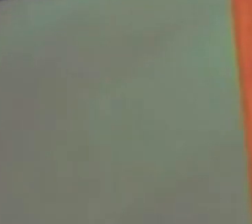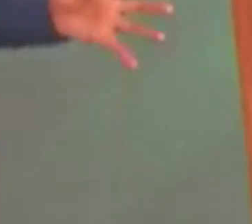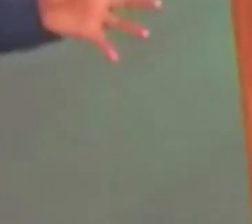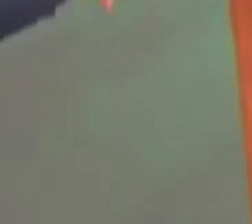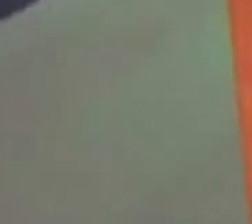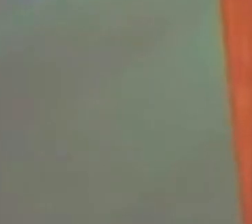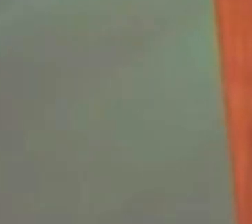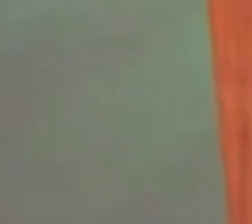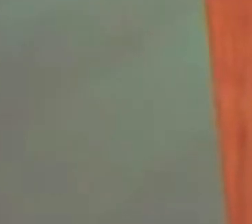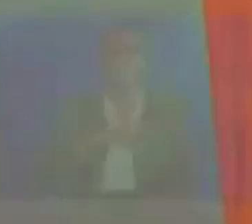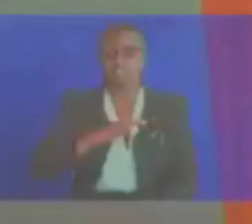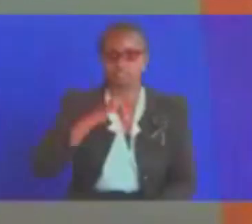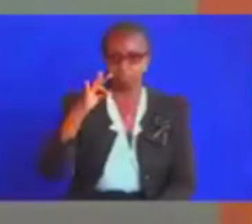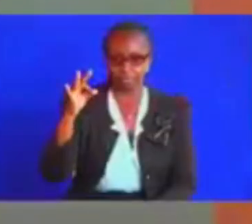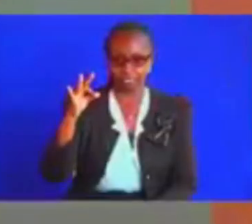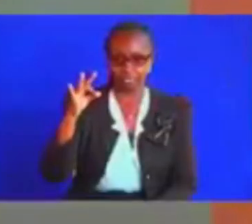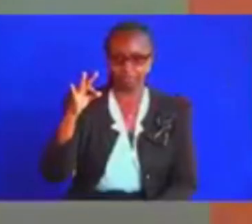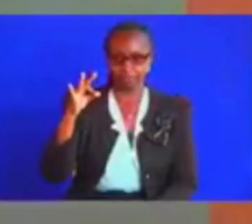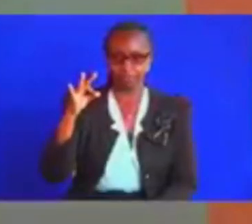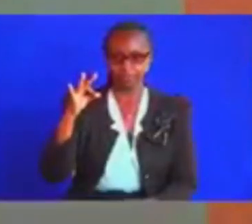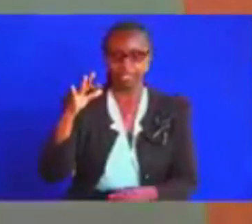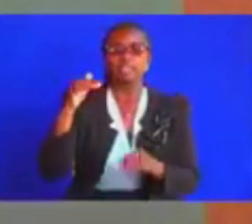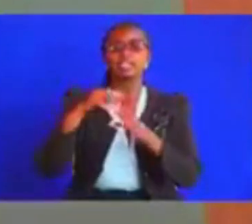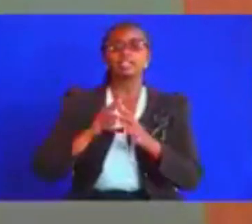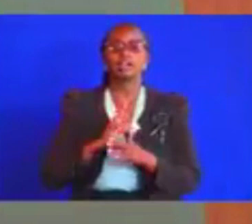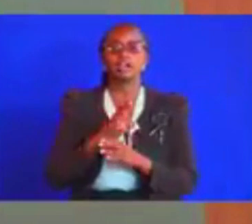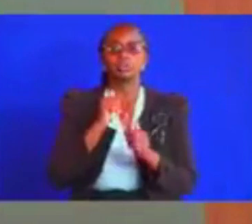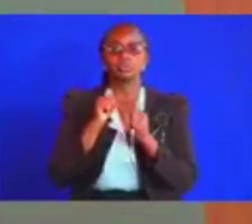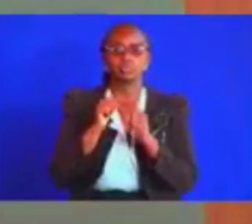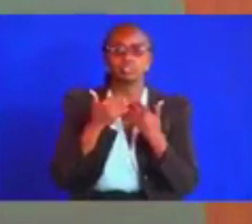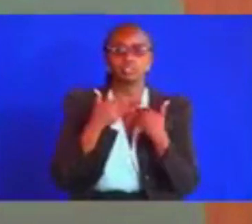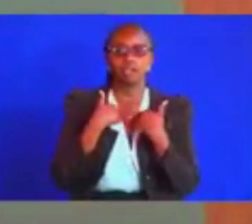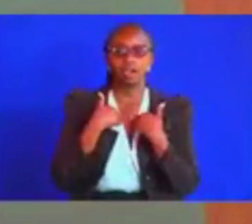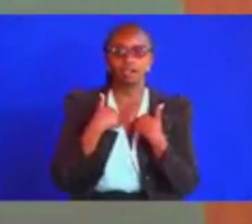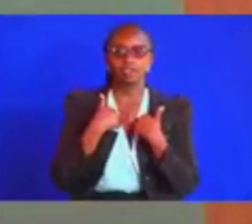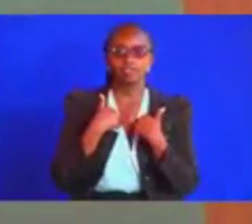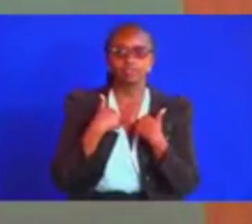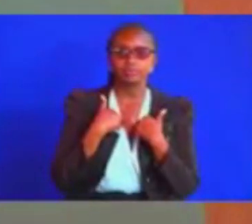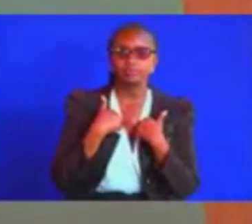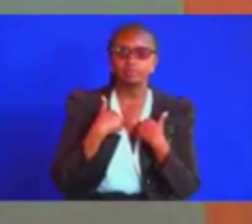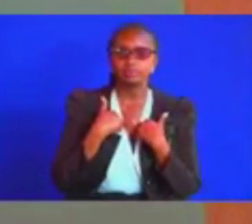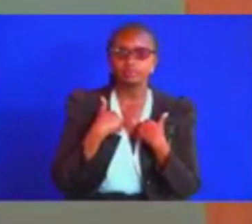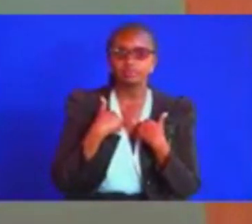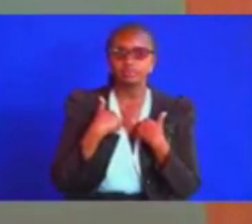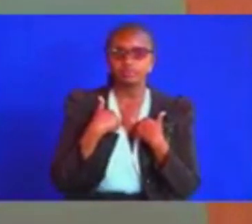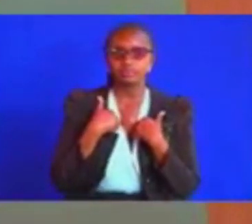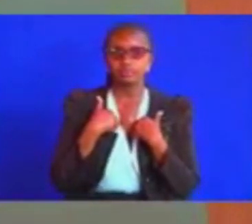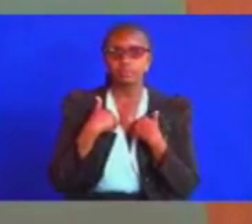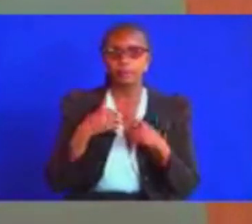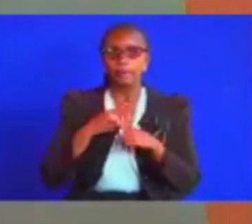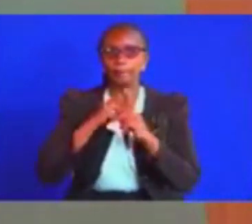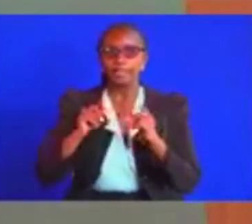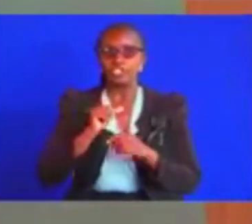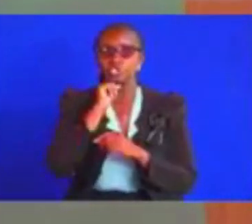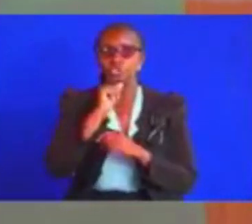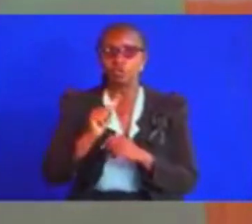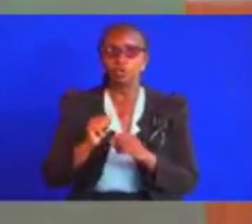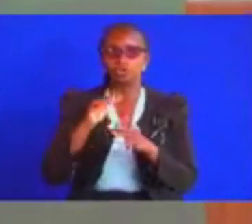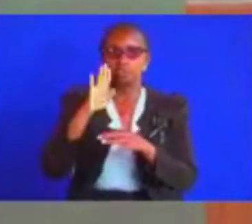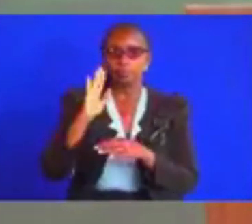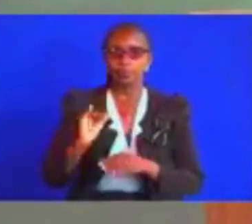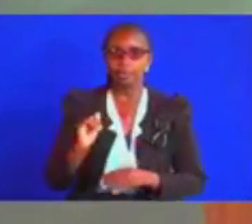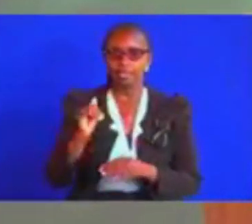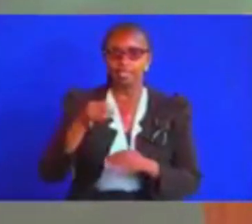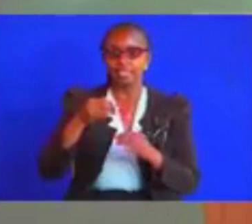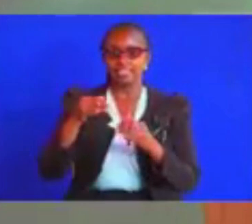spirits that can assist men to access dimensions in the spirit. But if it is not by the agency of the